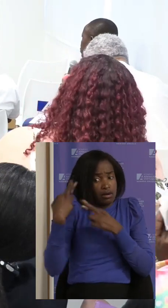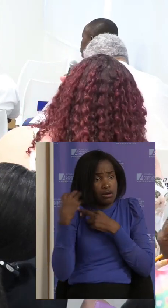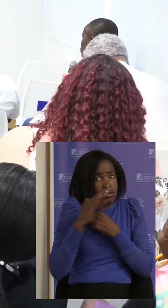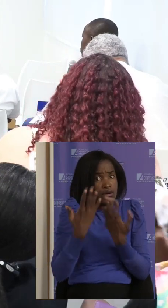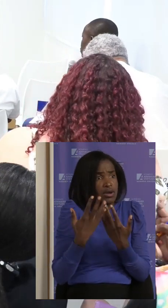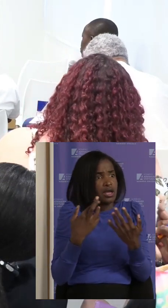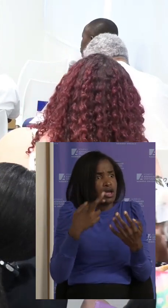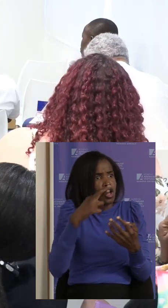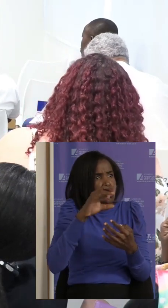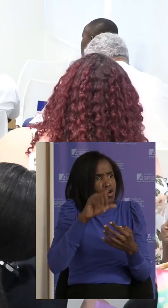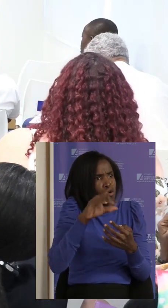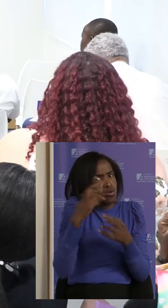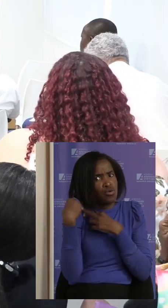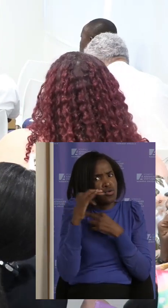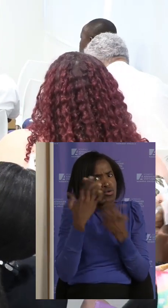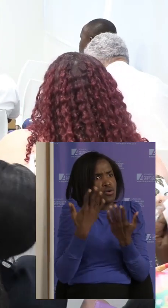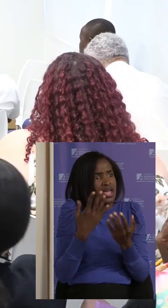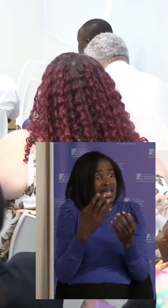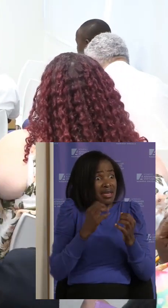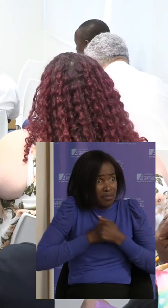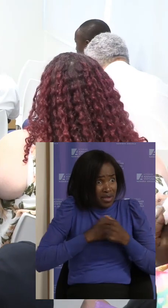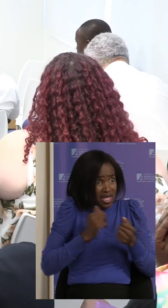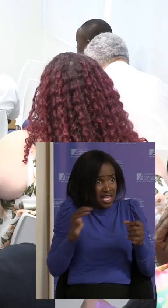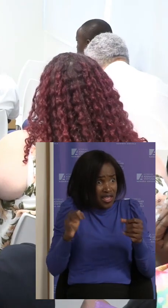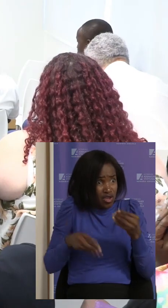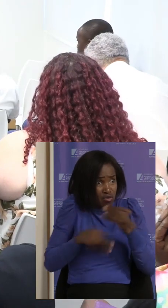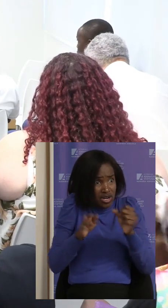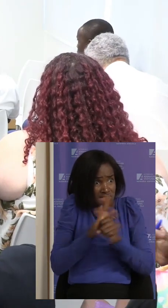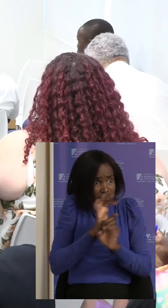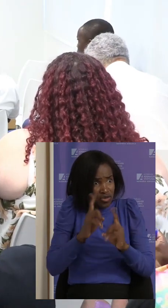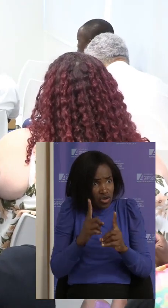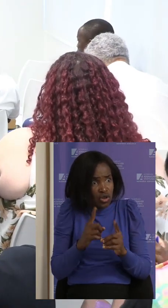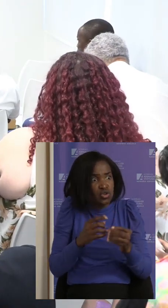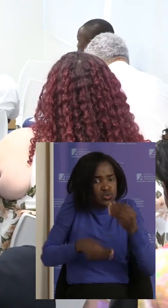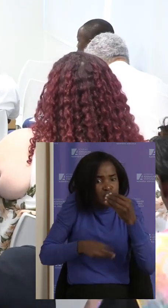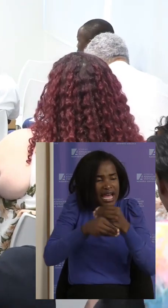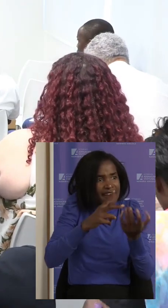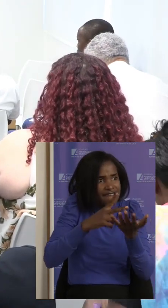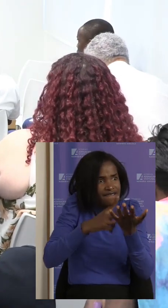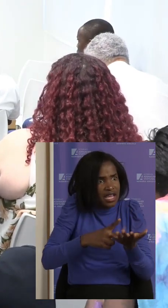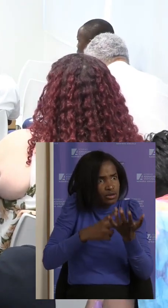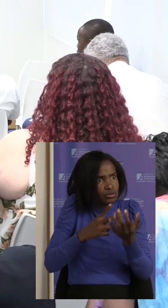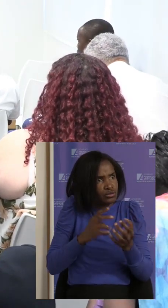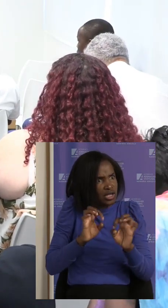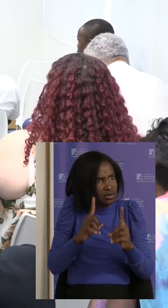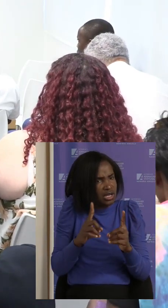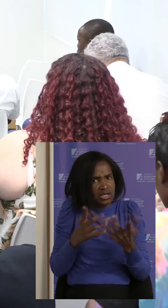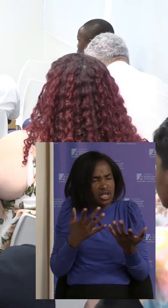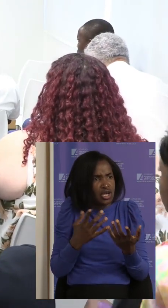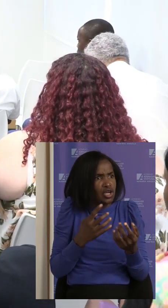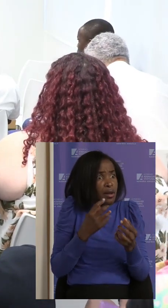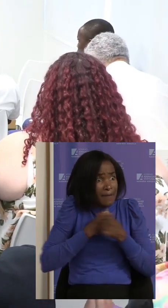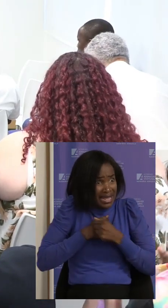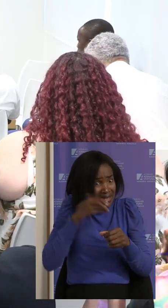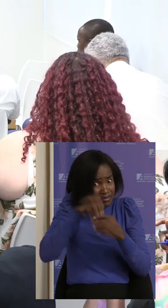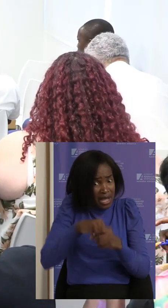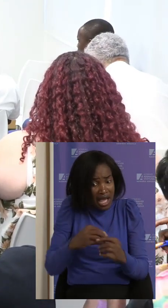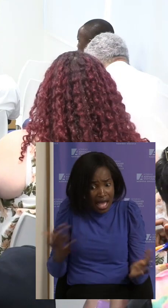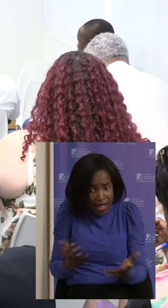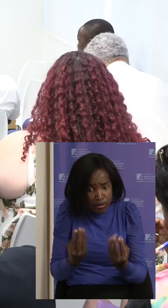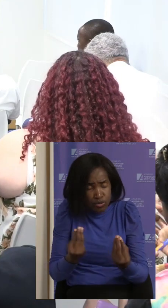parents contribute enough to the education, development, and value? Do we add value to the education system? Do we play our part to help our children